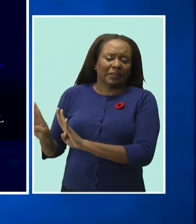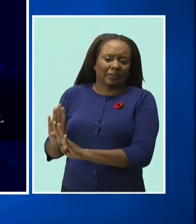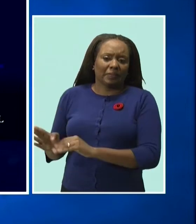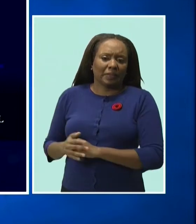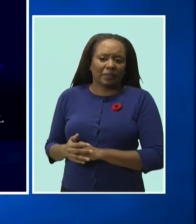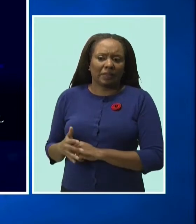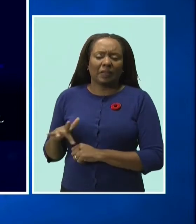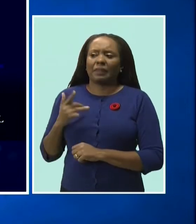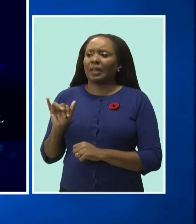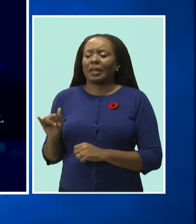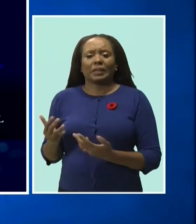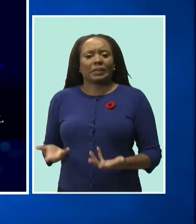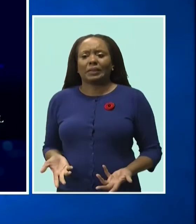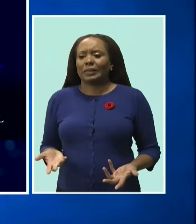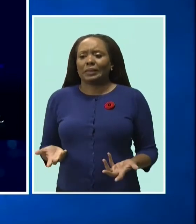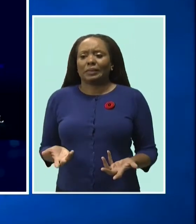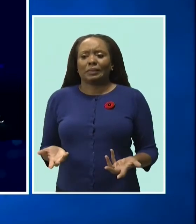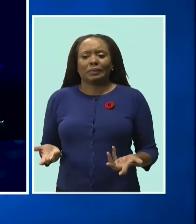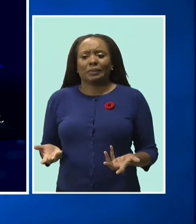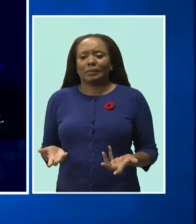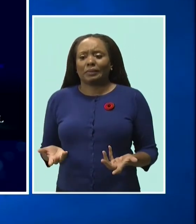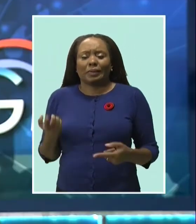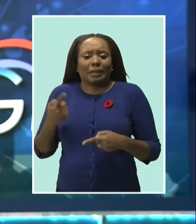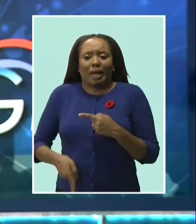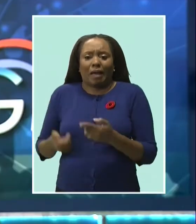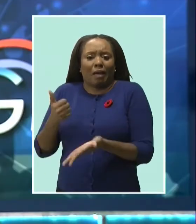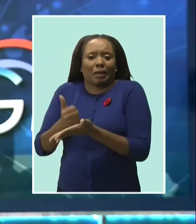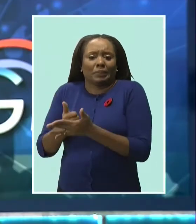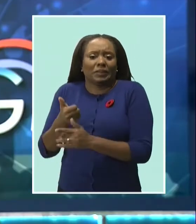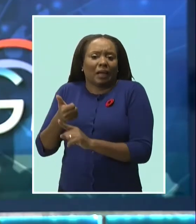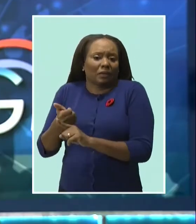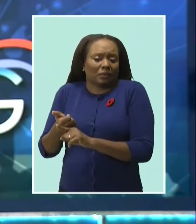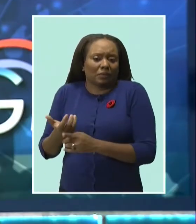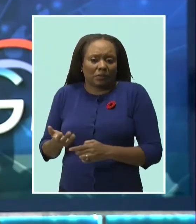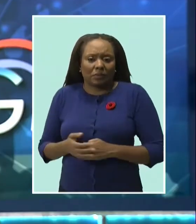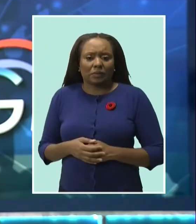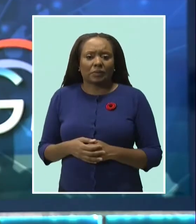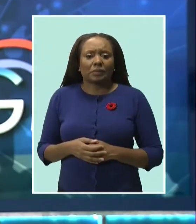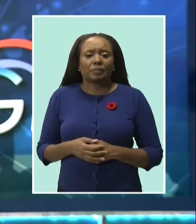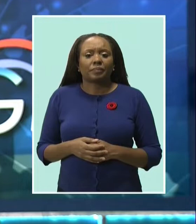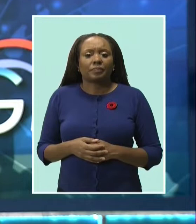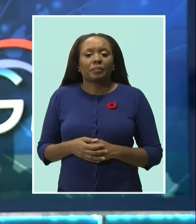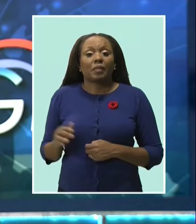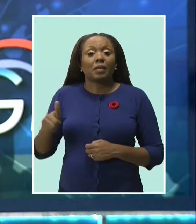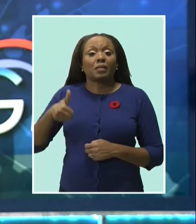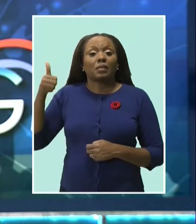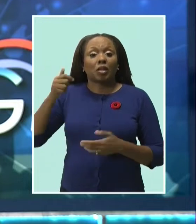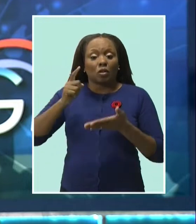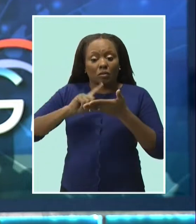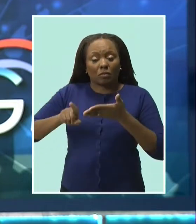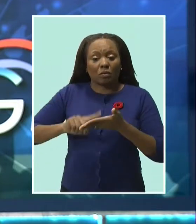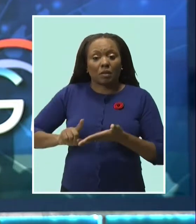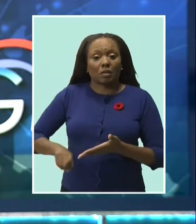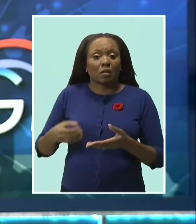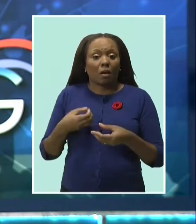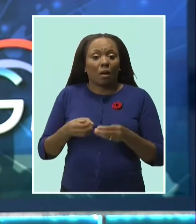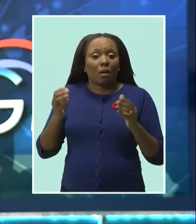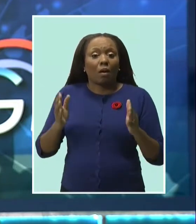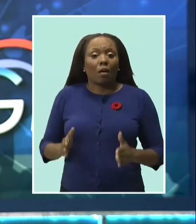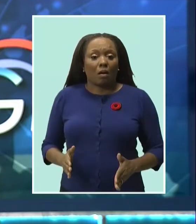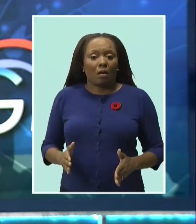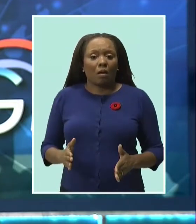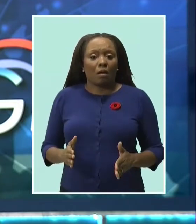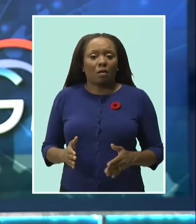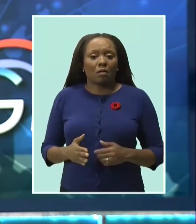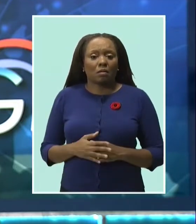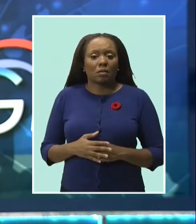It's a kind of a learned helplessness, as we say in psychology. Ms. Ramsey, a senior research officer at the Criminal Justice and